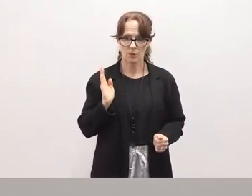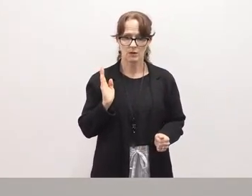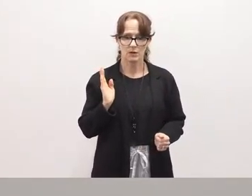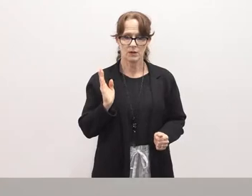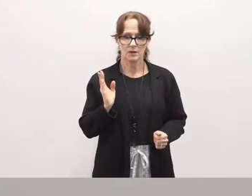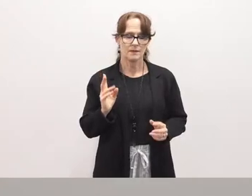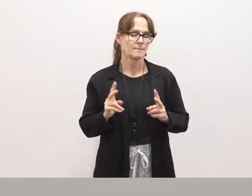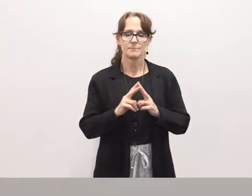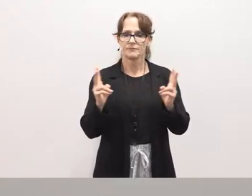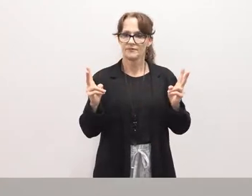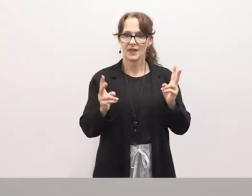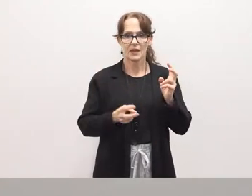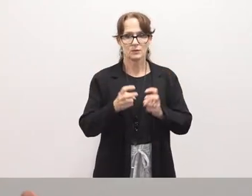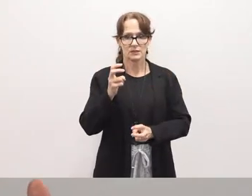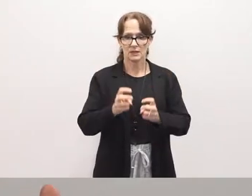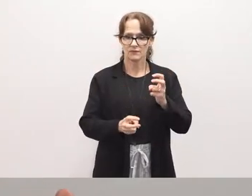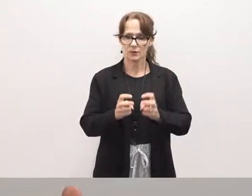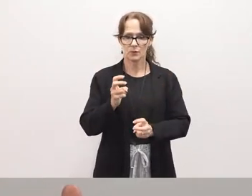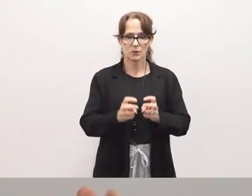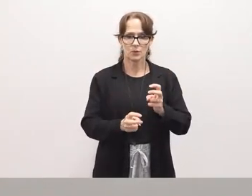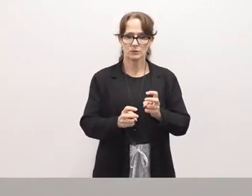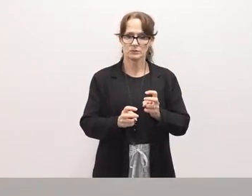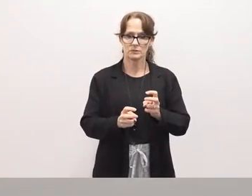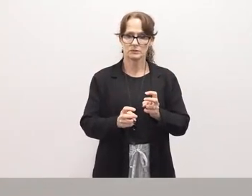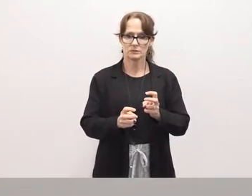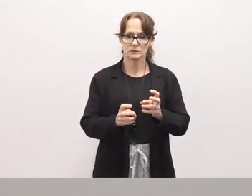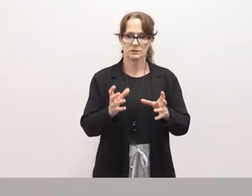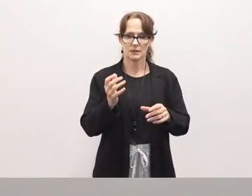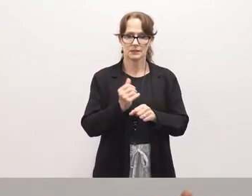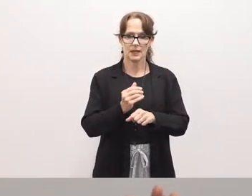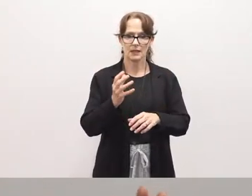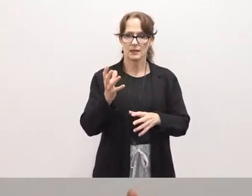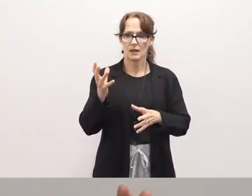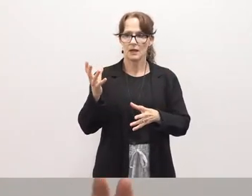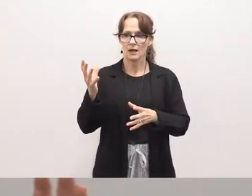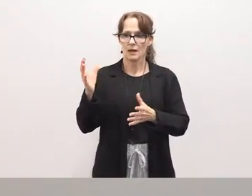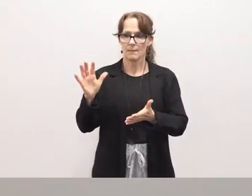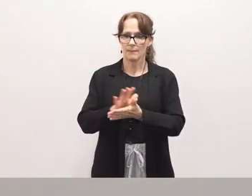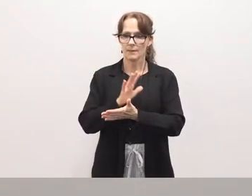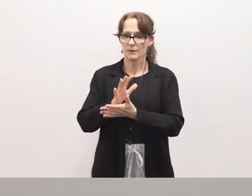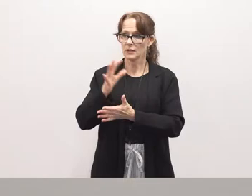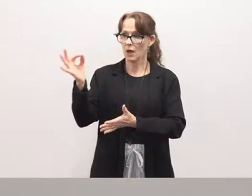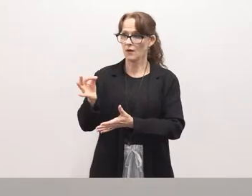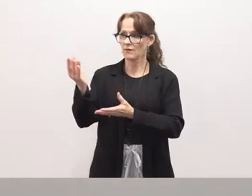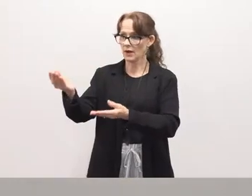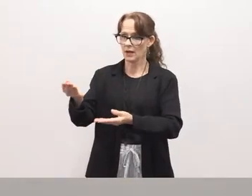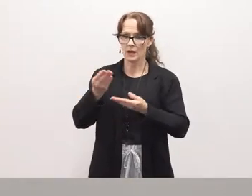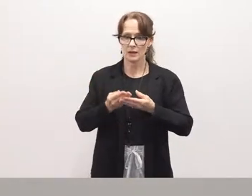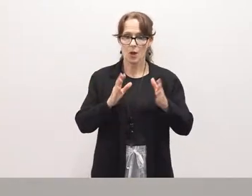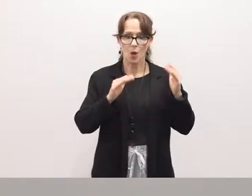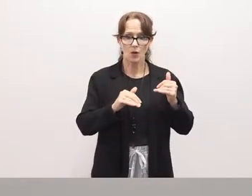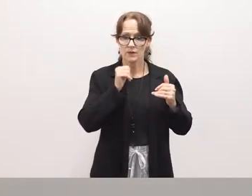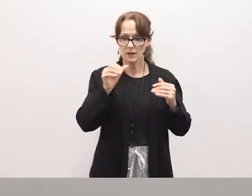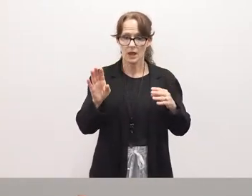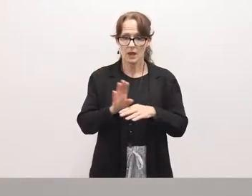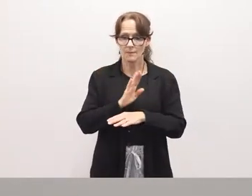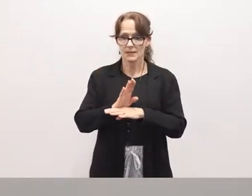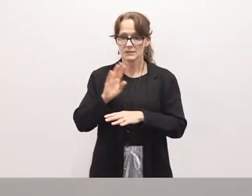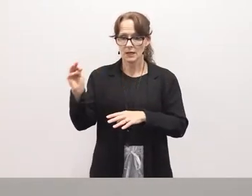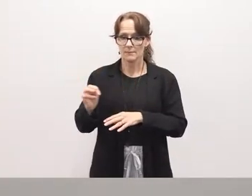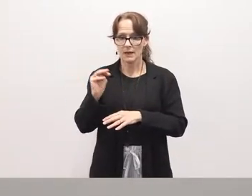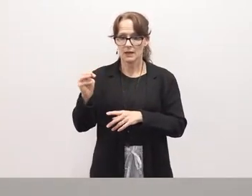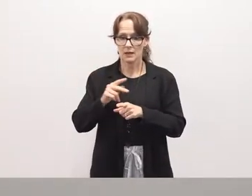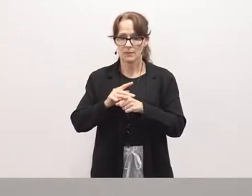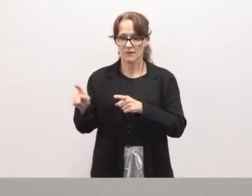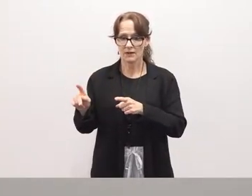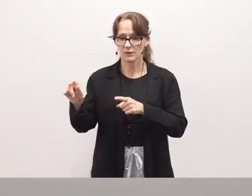It's very difficult to get things on Friday, and then hopefully you're not doing something on Monday